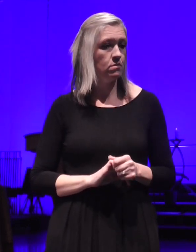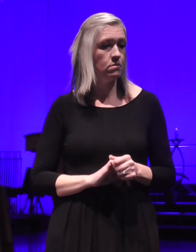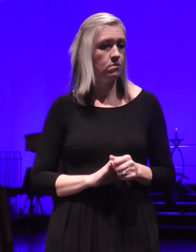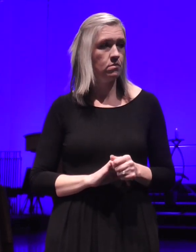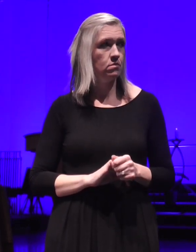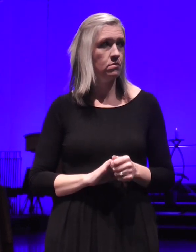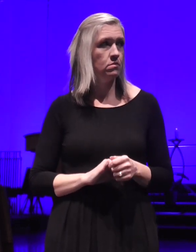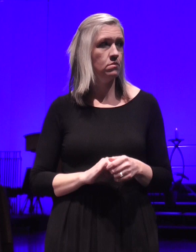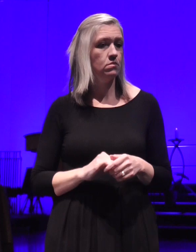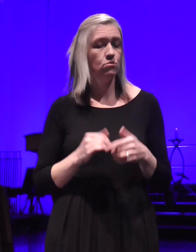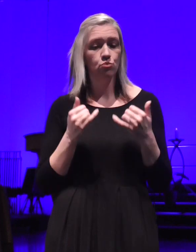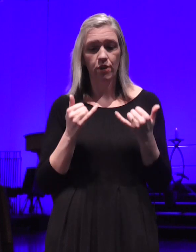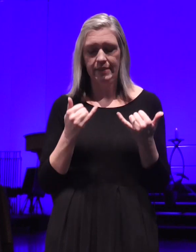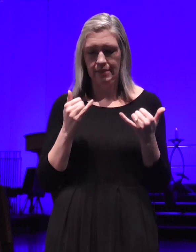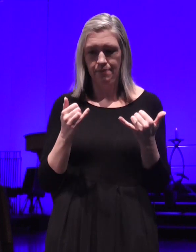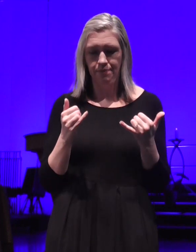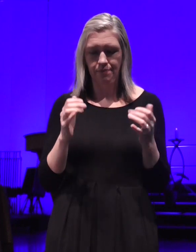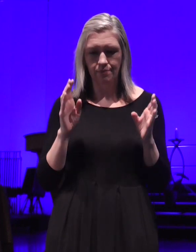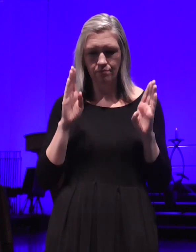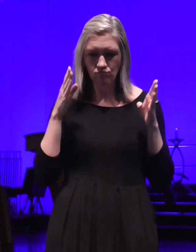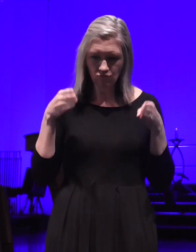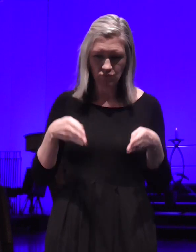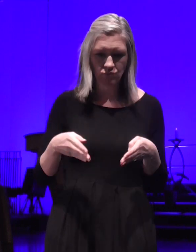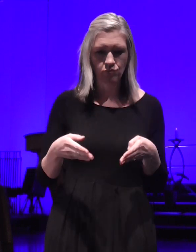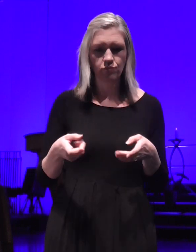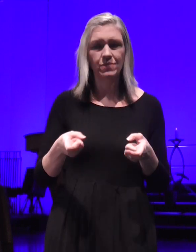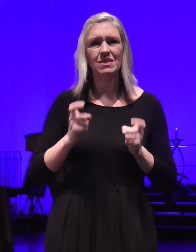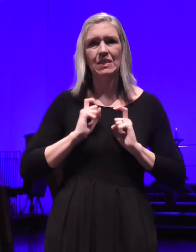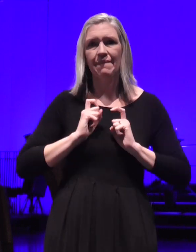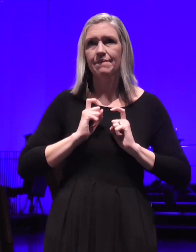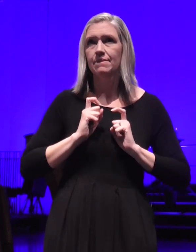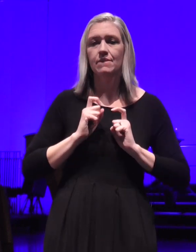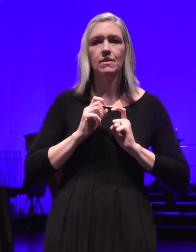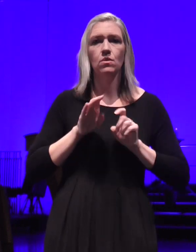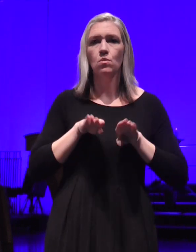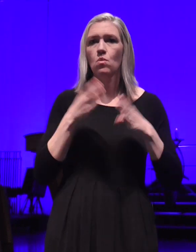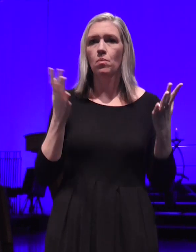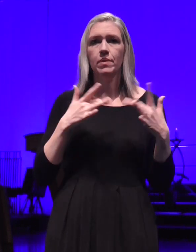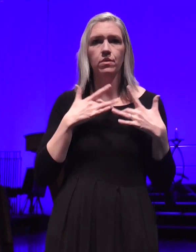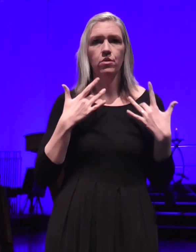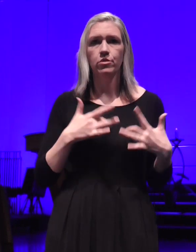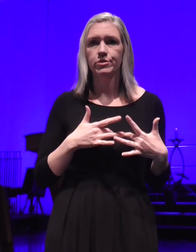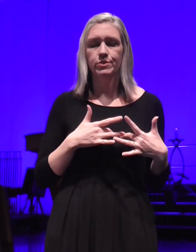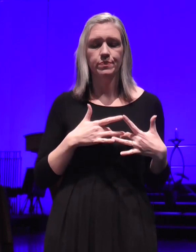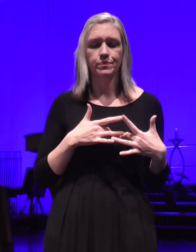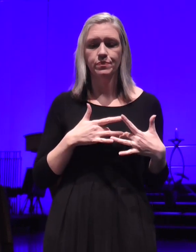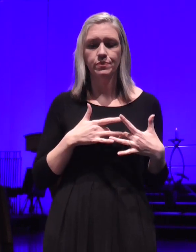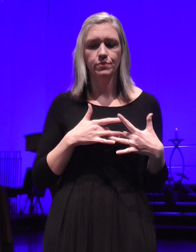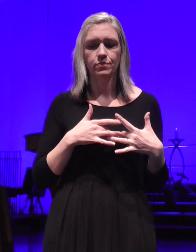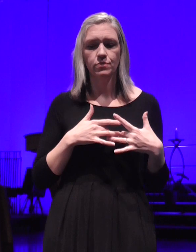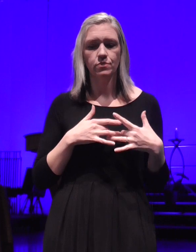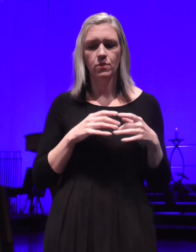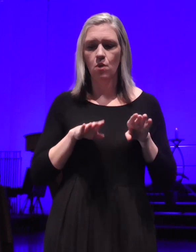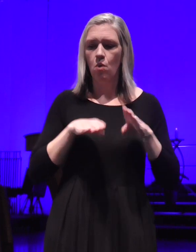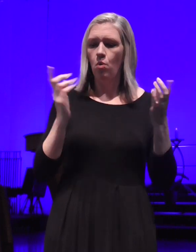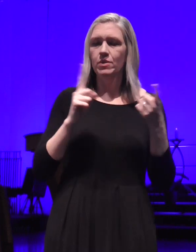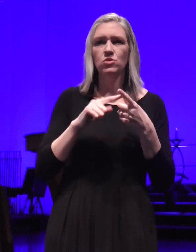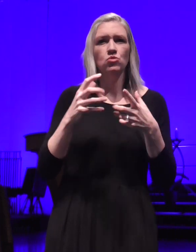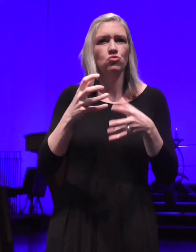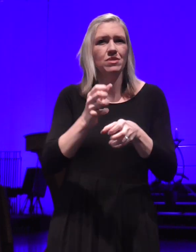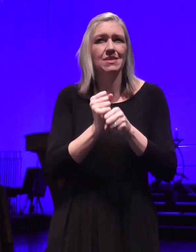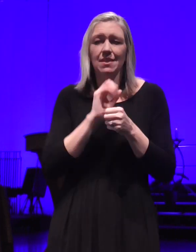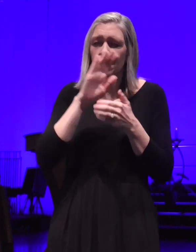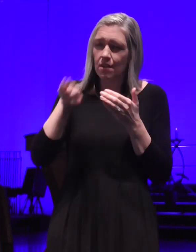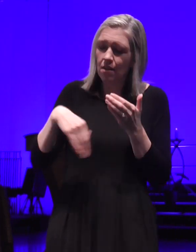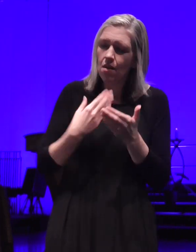And coming present, we give ourselves the gift of an open heart to receive all the gifts of the